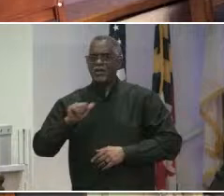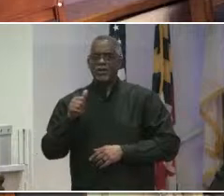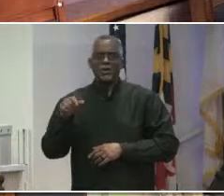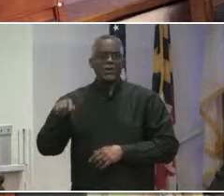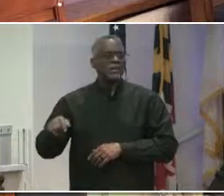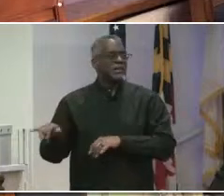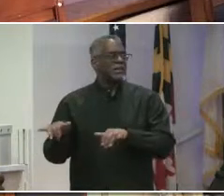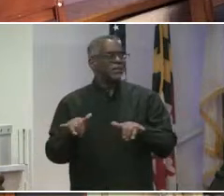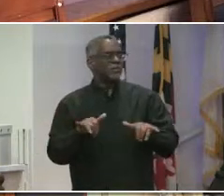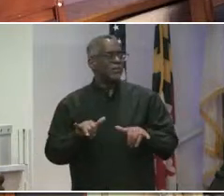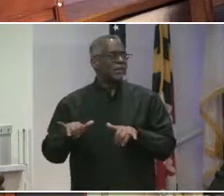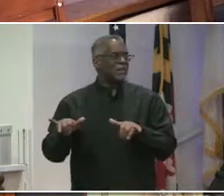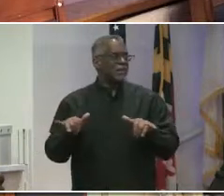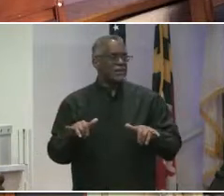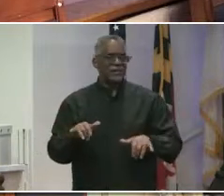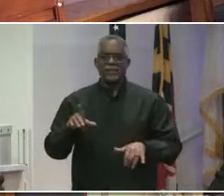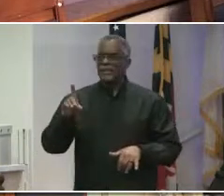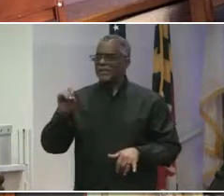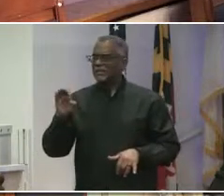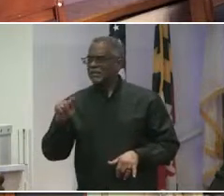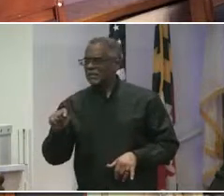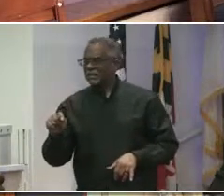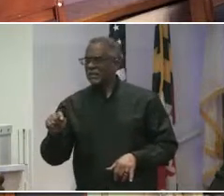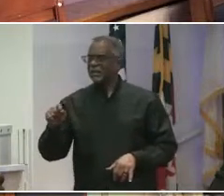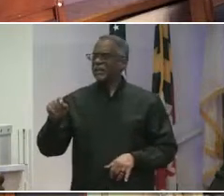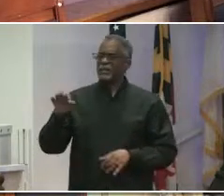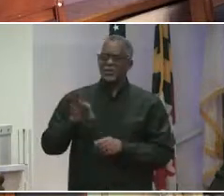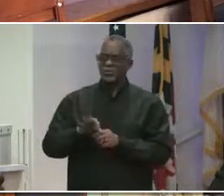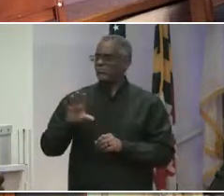off and top it off with a Diet Coke. Go on with the real one